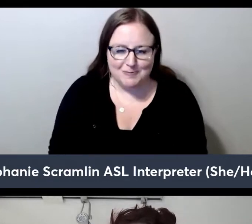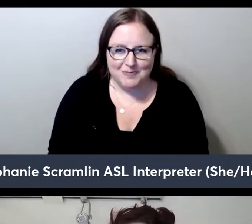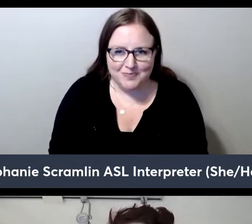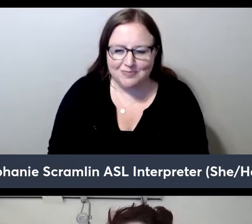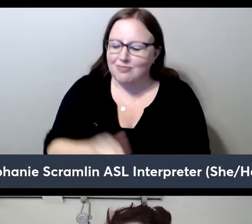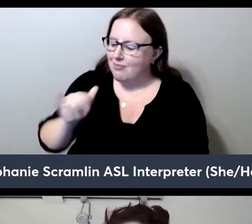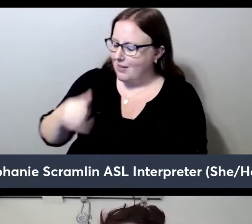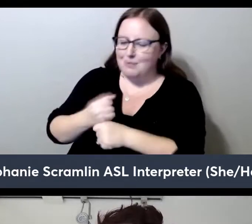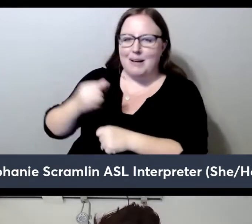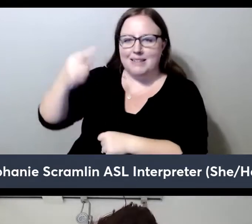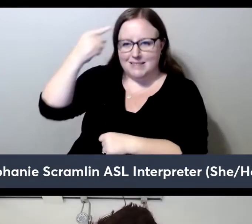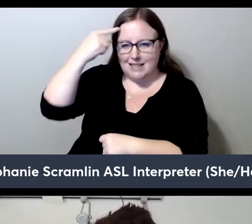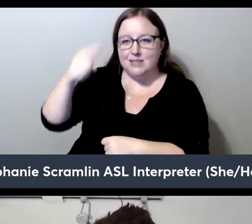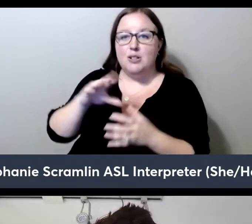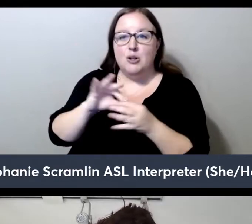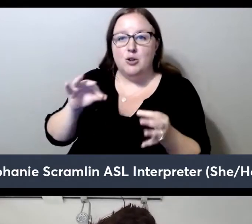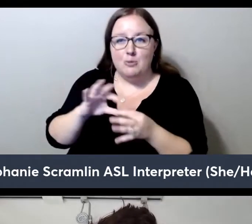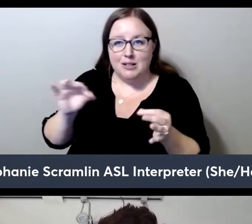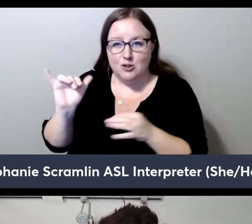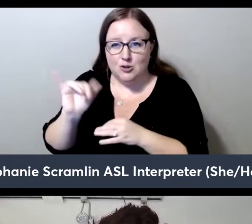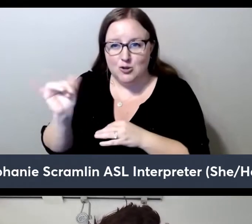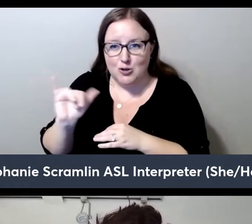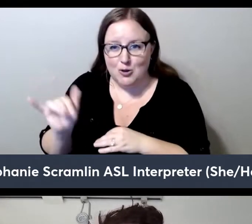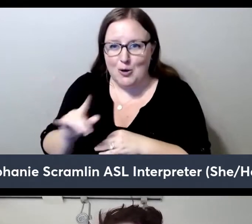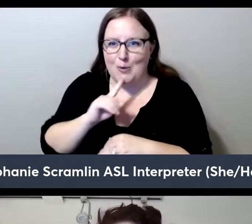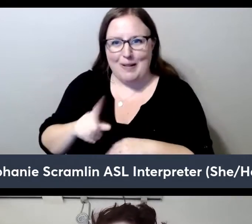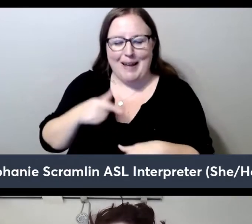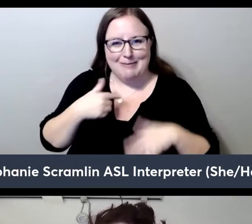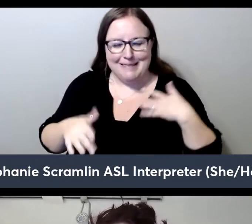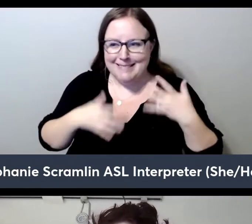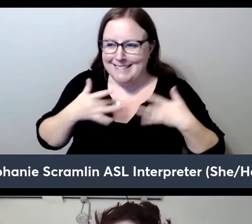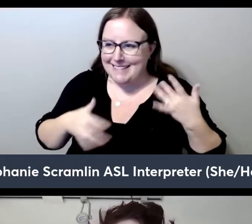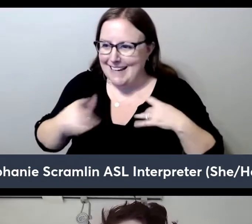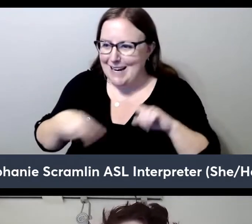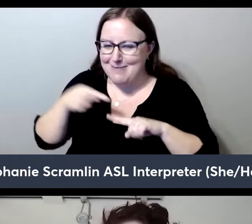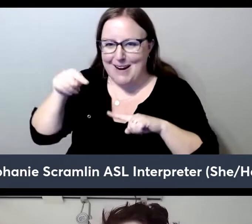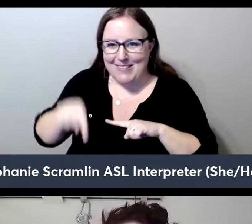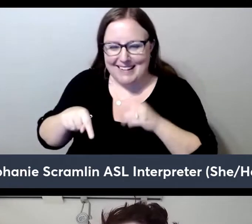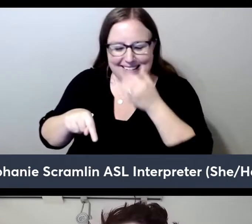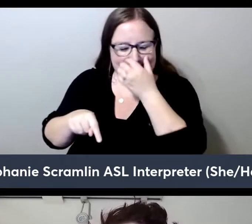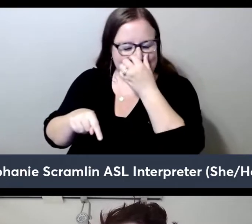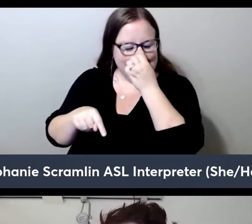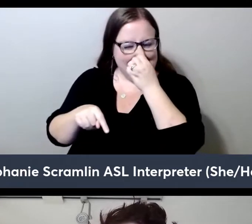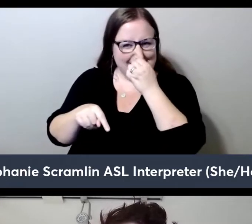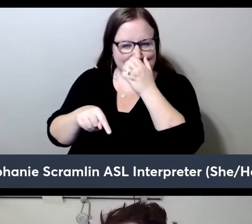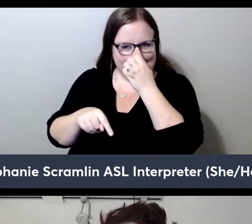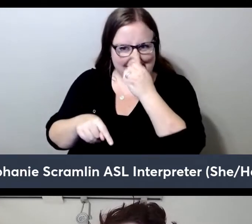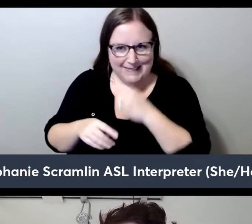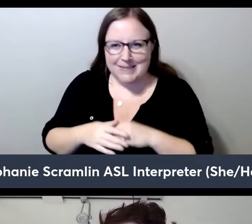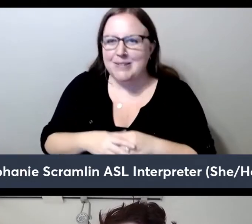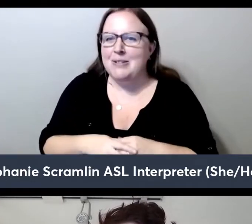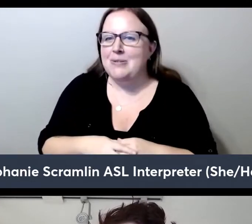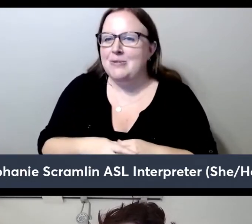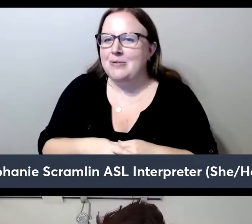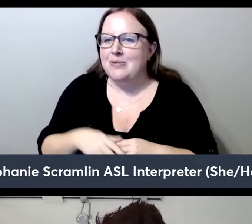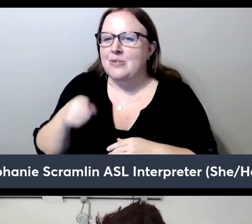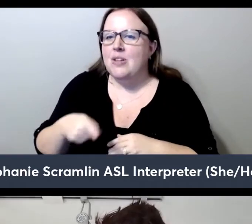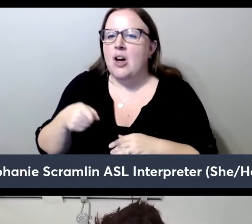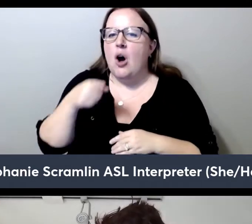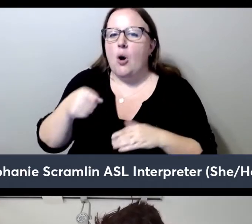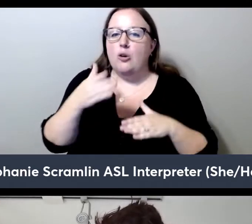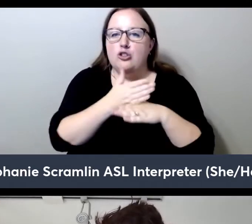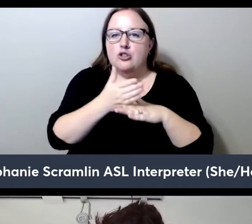sense. Now, you mentioned the demo. I'm getting hyped up about this. Let's see if you can prepare your screen share there.